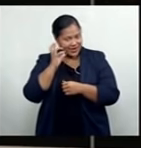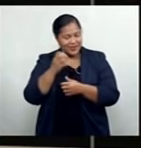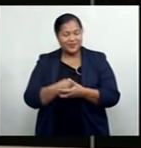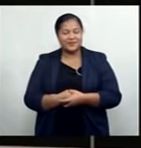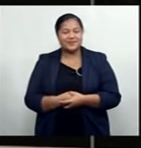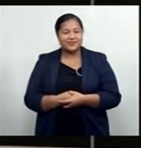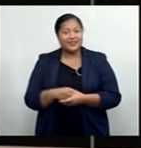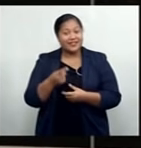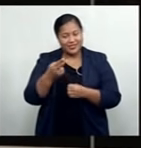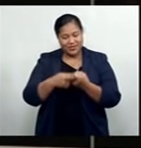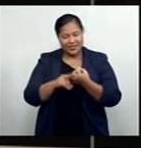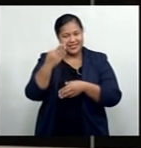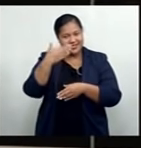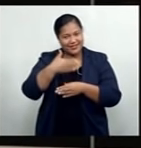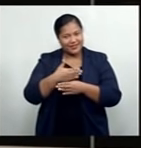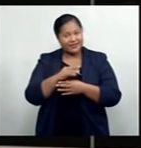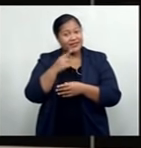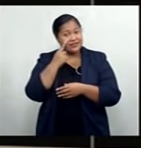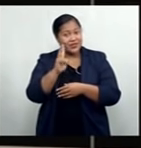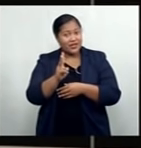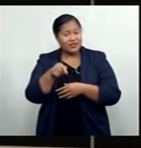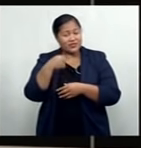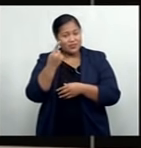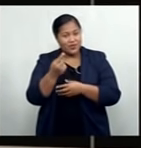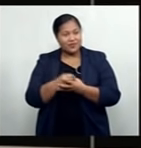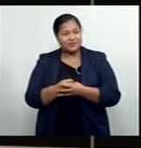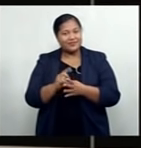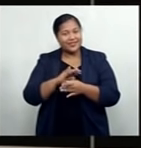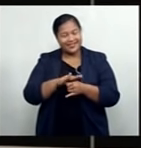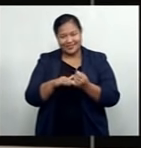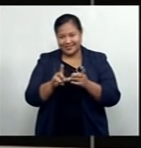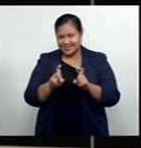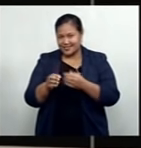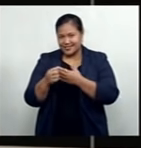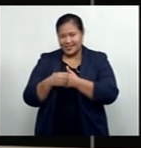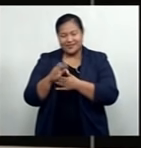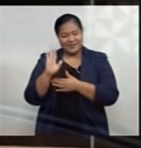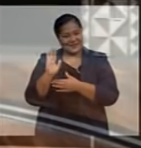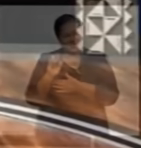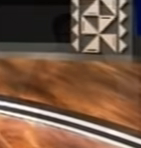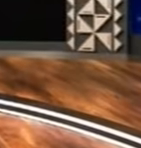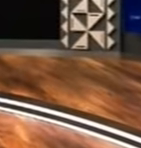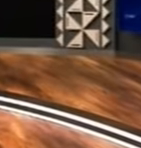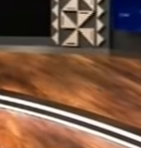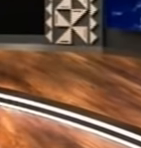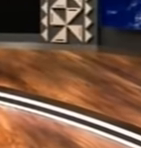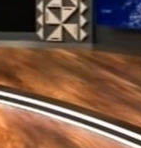live. That's your news this evening. I'll see you again tomorrow. Until then, stay safe. Modemanda.